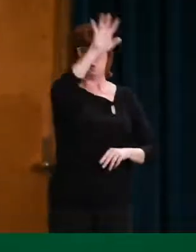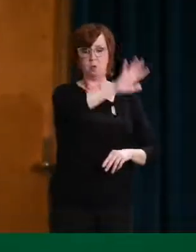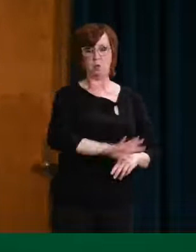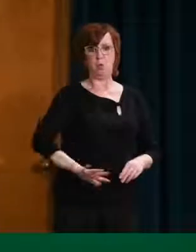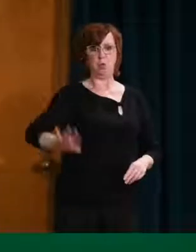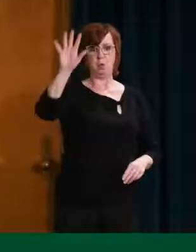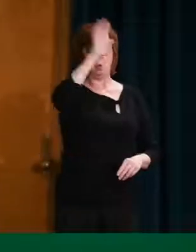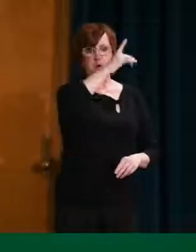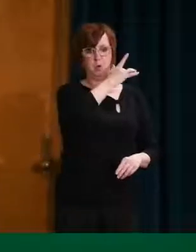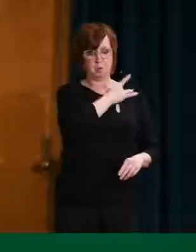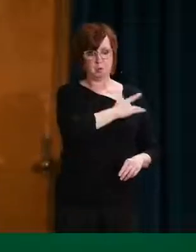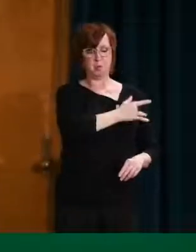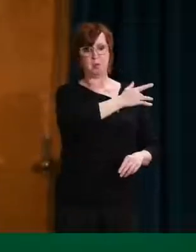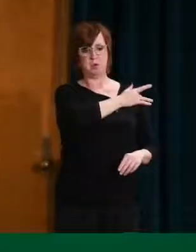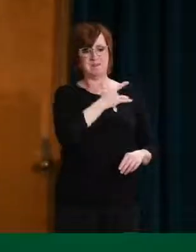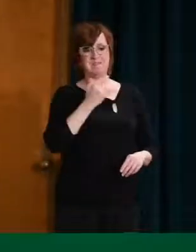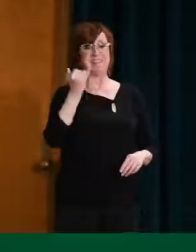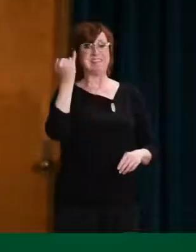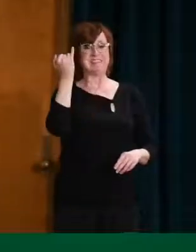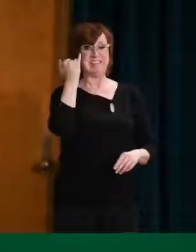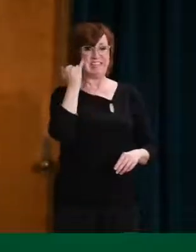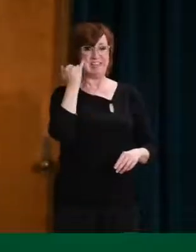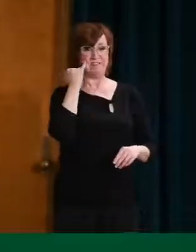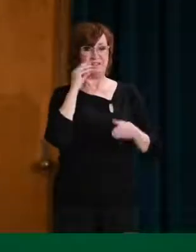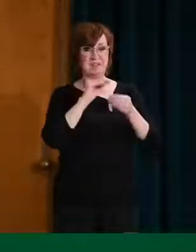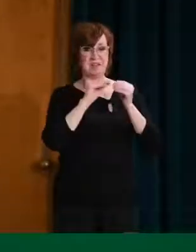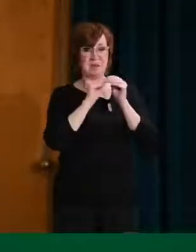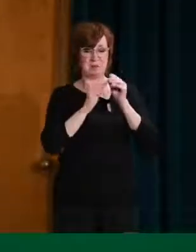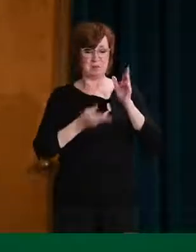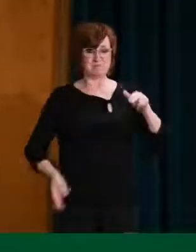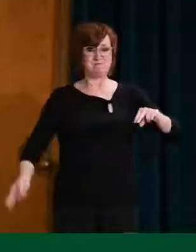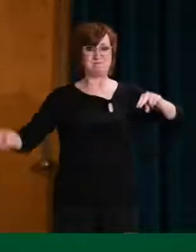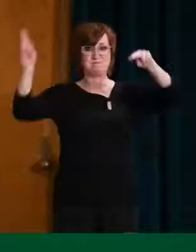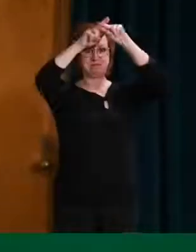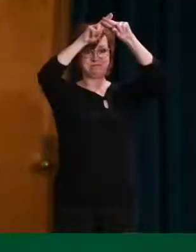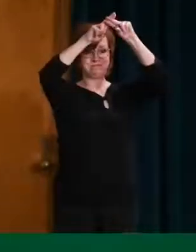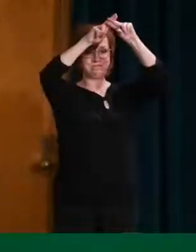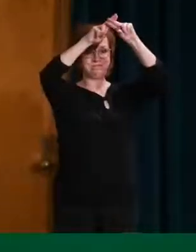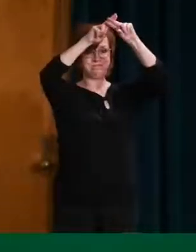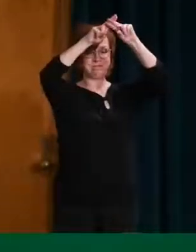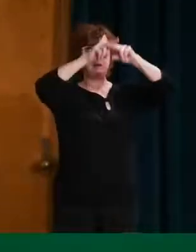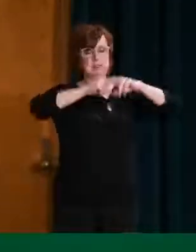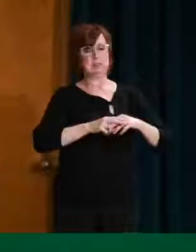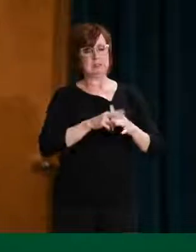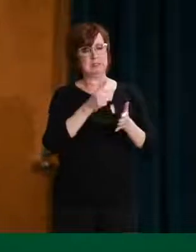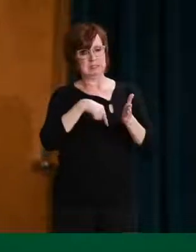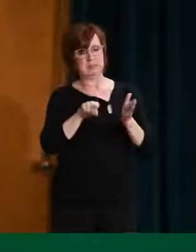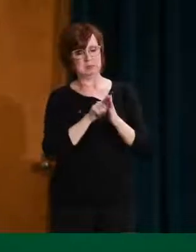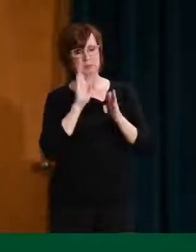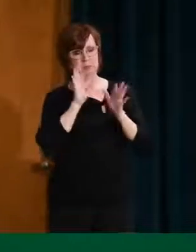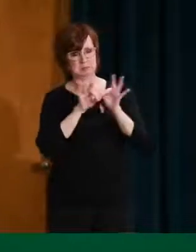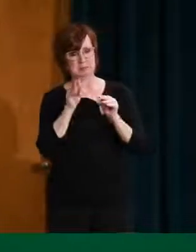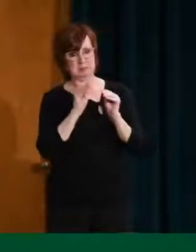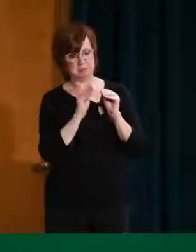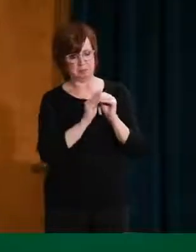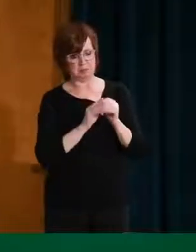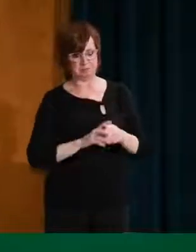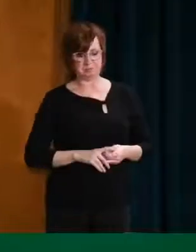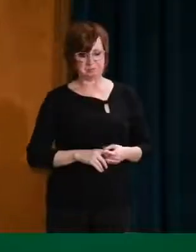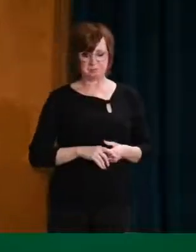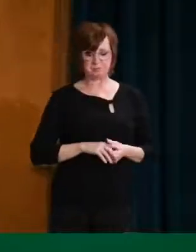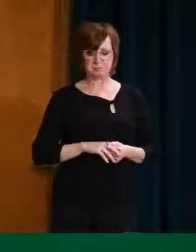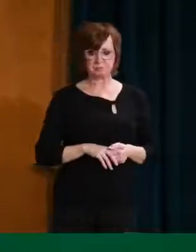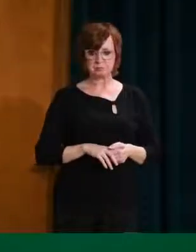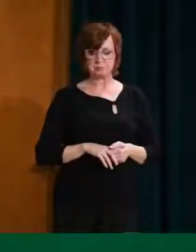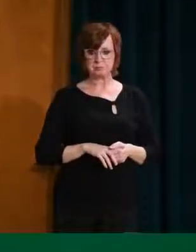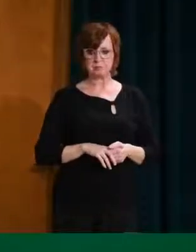to be able to deal with potential surge based on that modeling. So next week we will give an update on both, not just the modeling assumptions